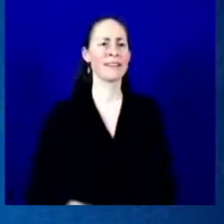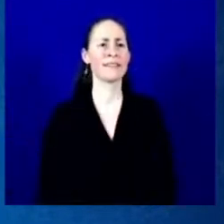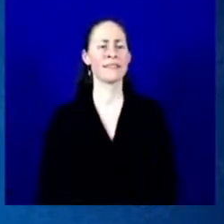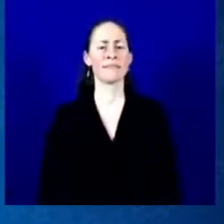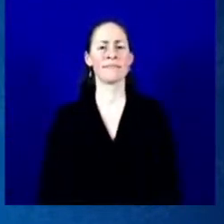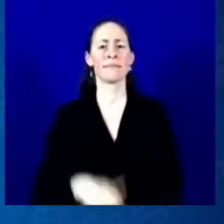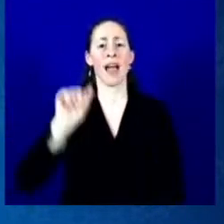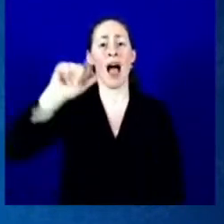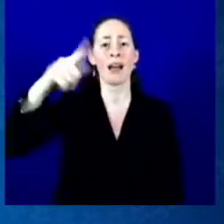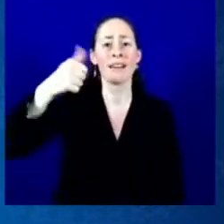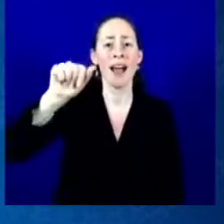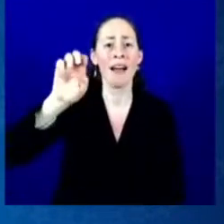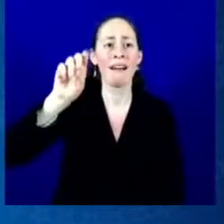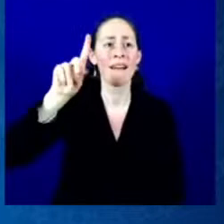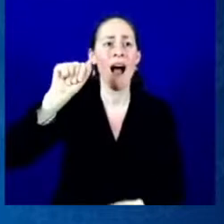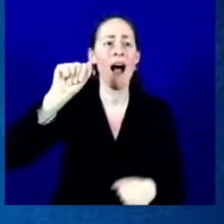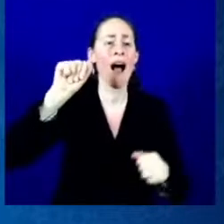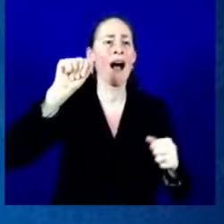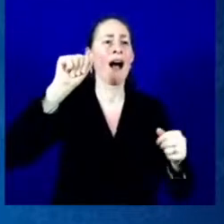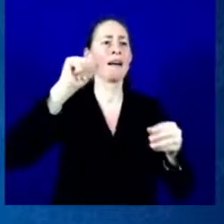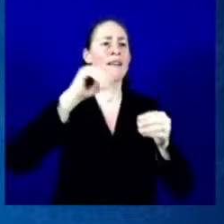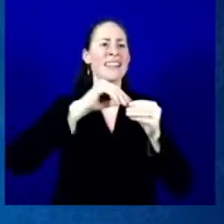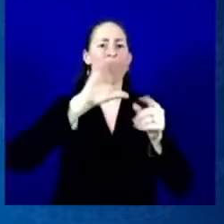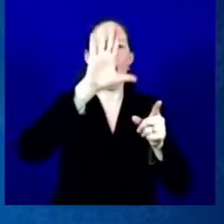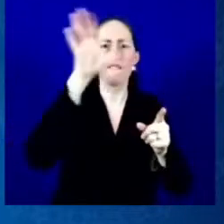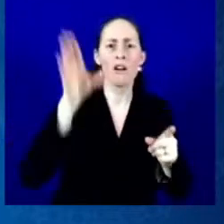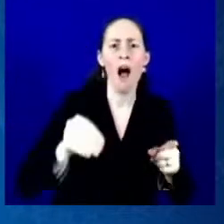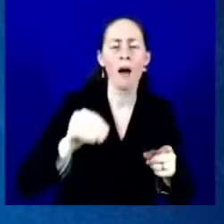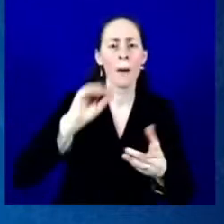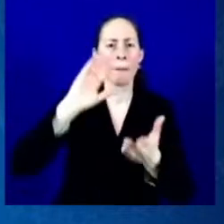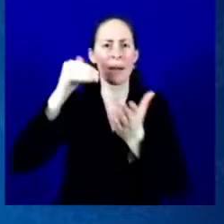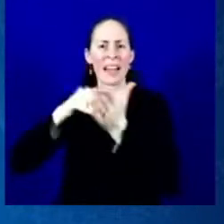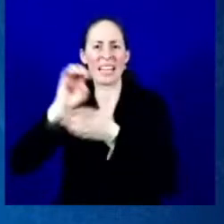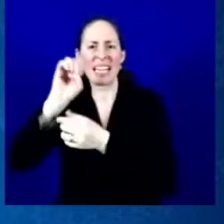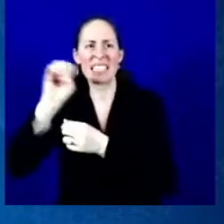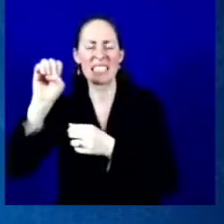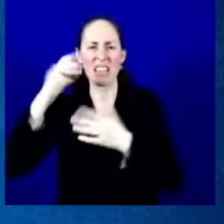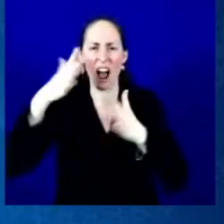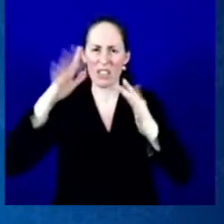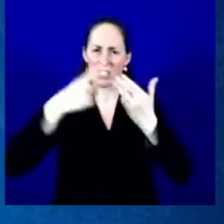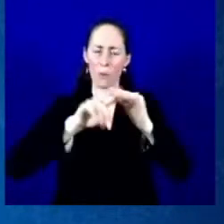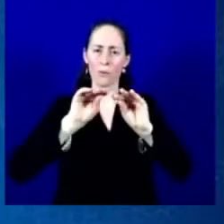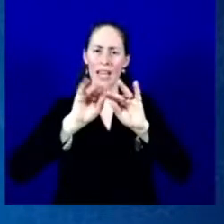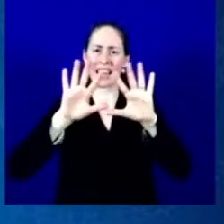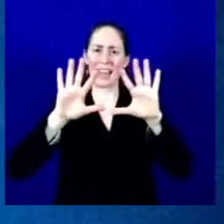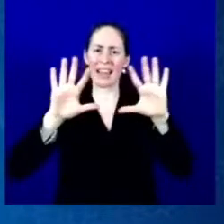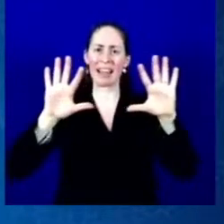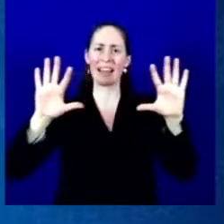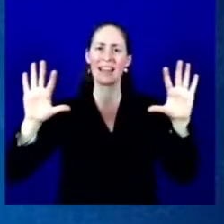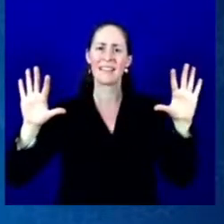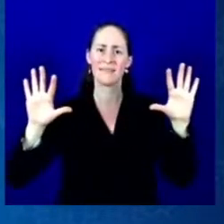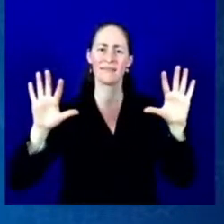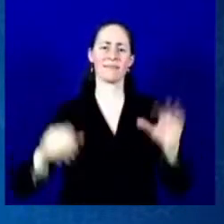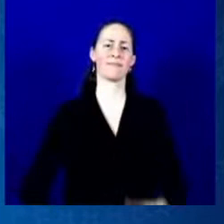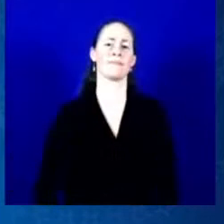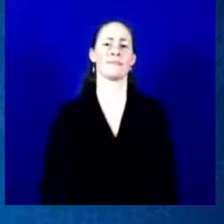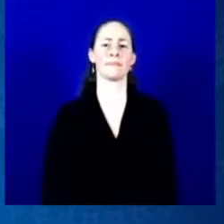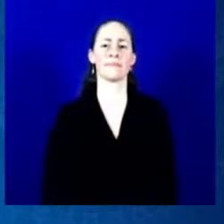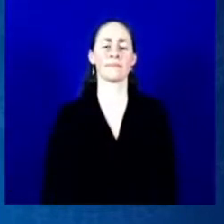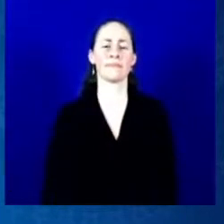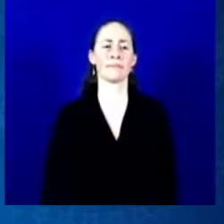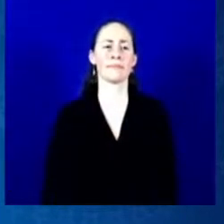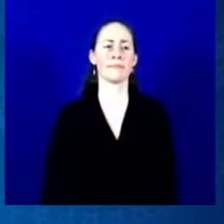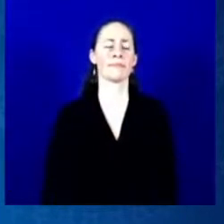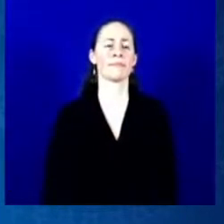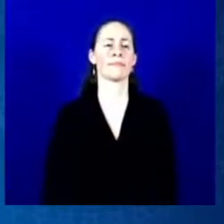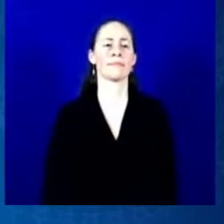in the Middle East, and beyond. And we won't ignore what our intelligence agencies have determined to be the most lethal terrorist